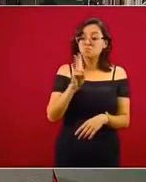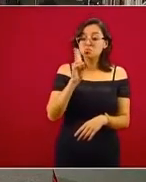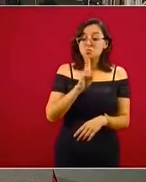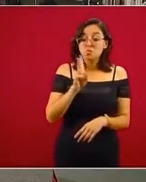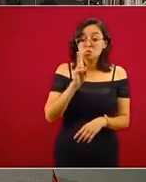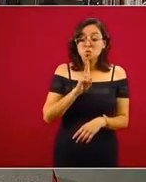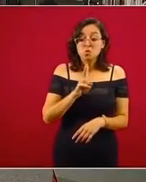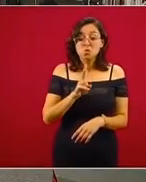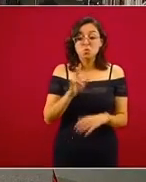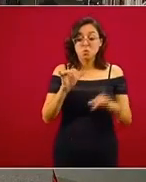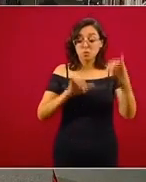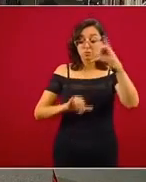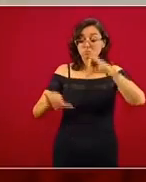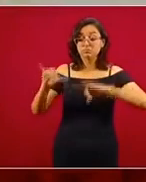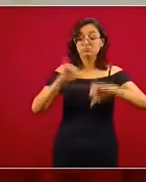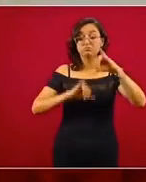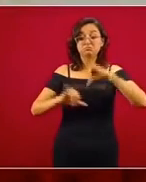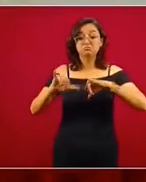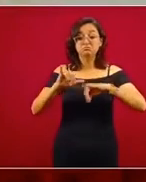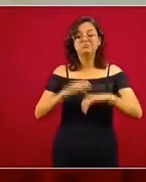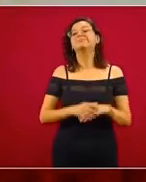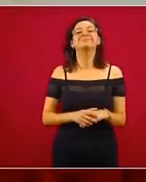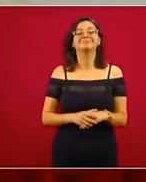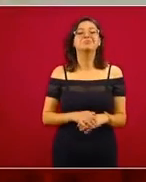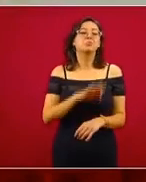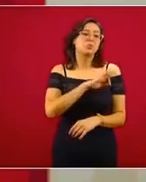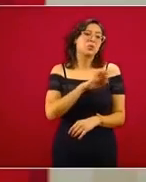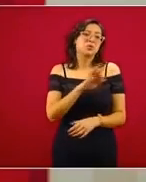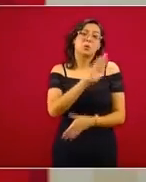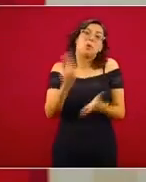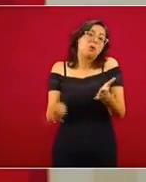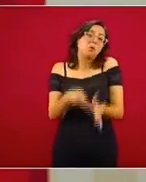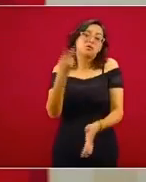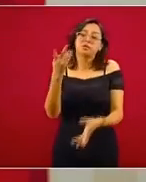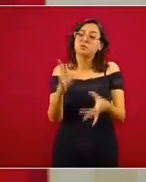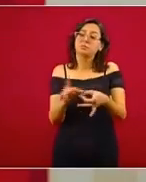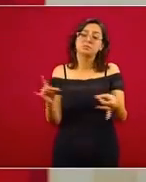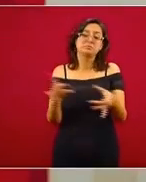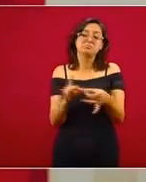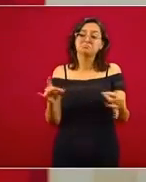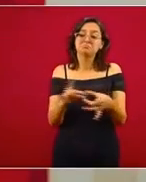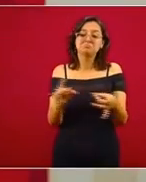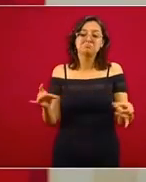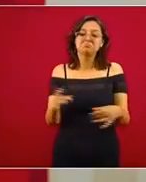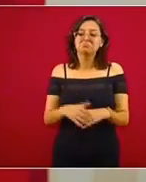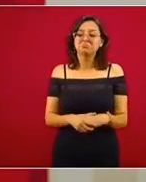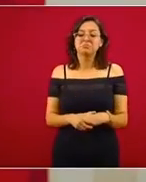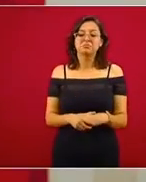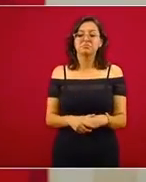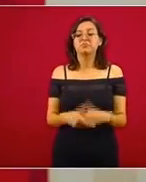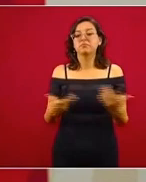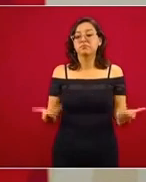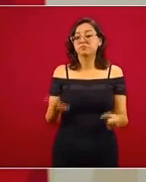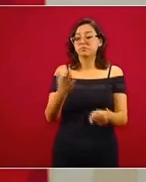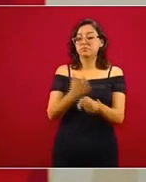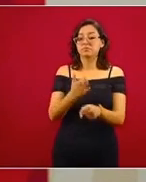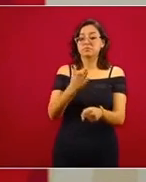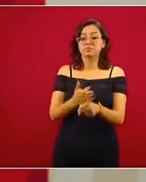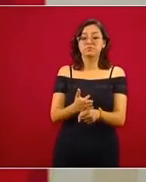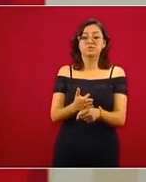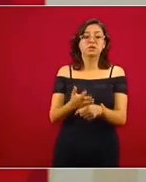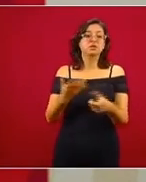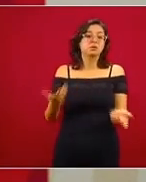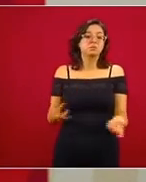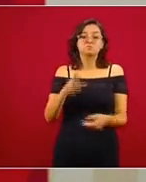situations. básicamente, podemos That's what's hacer una going on buena with those sesión sobre products, pruebas. those En el medications. estado del arte, la situación actual Now, we se could resume de do a la